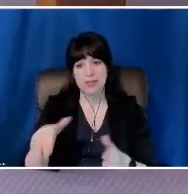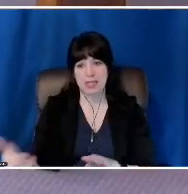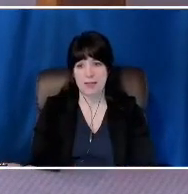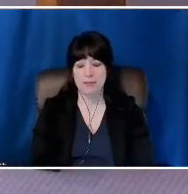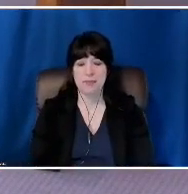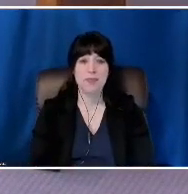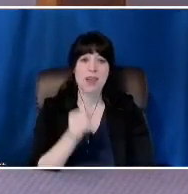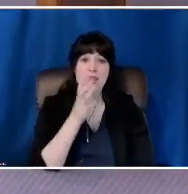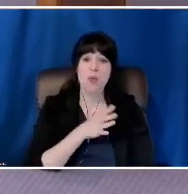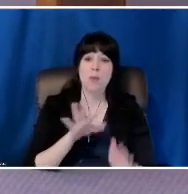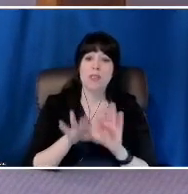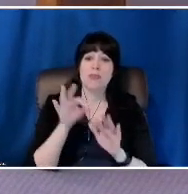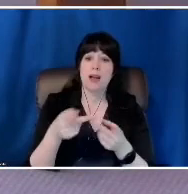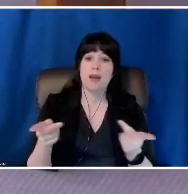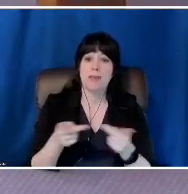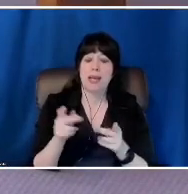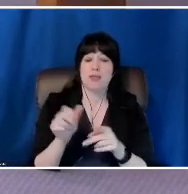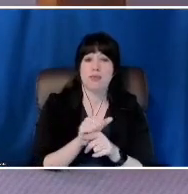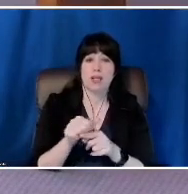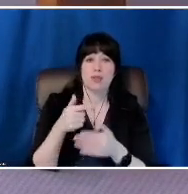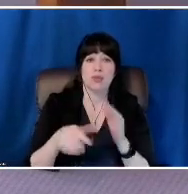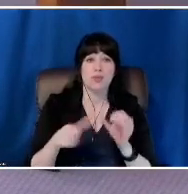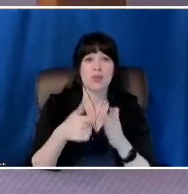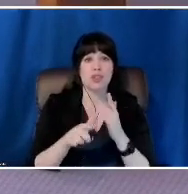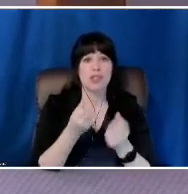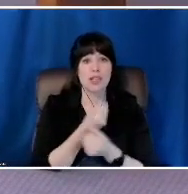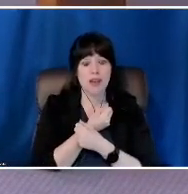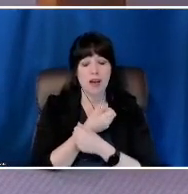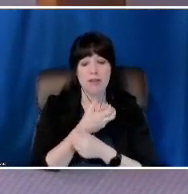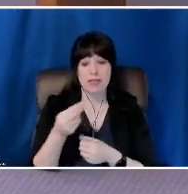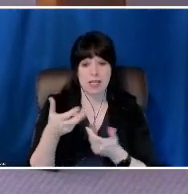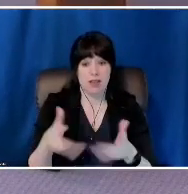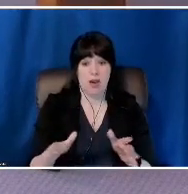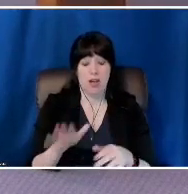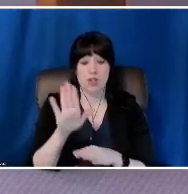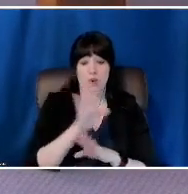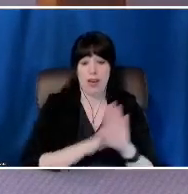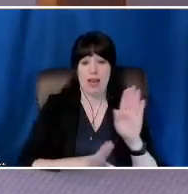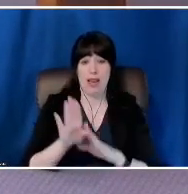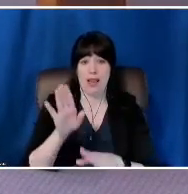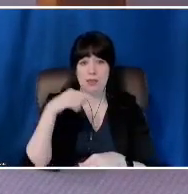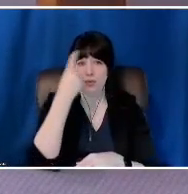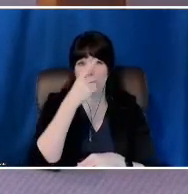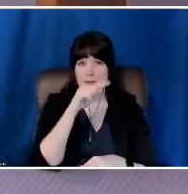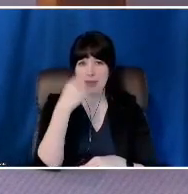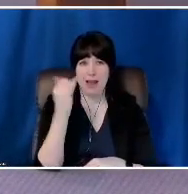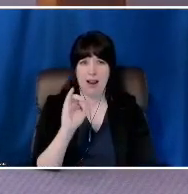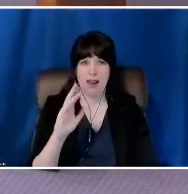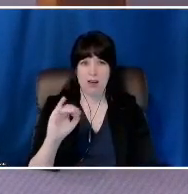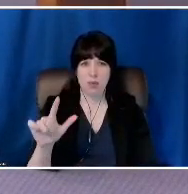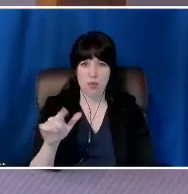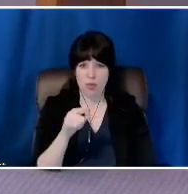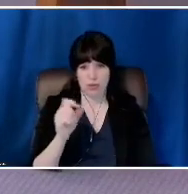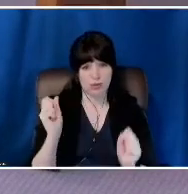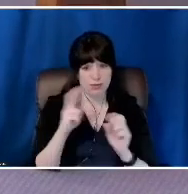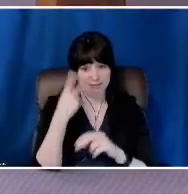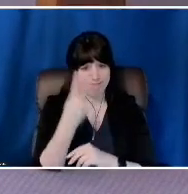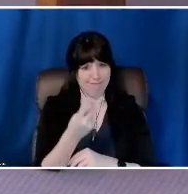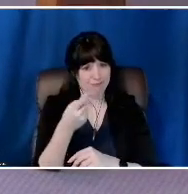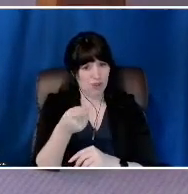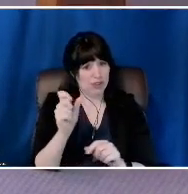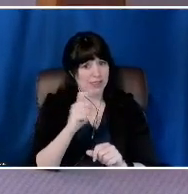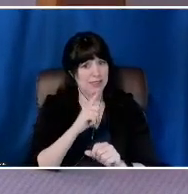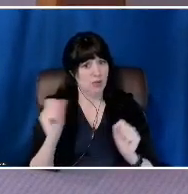has found a place to practice, to do what she loves, and is lost. Her hands were black like coal, and she was visibly cold. The number